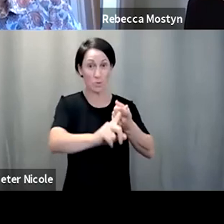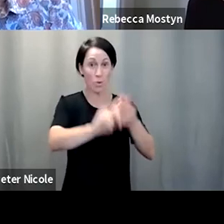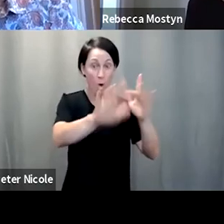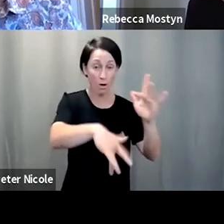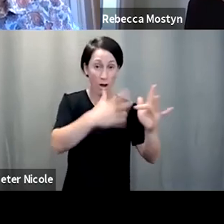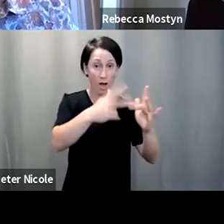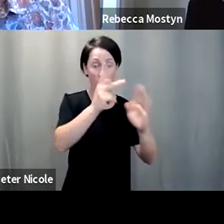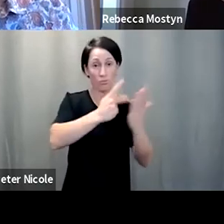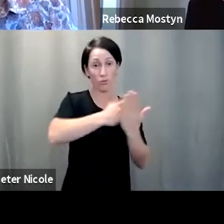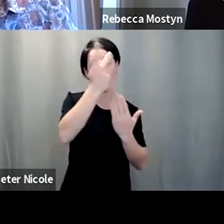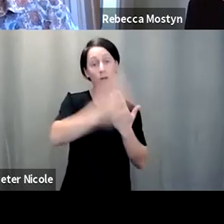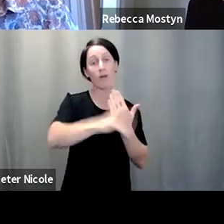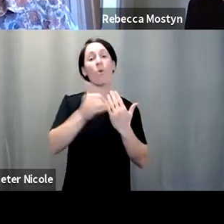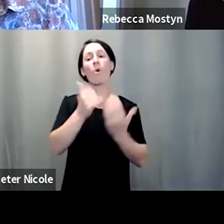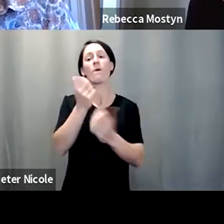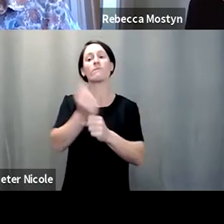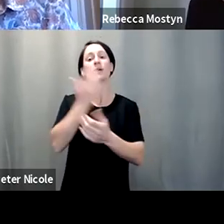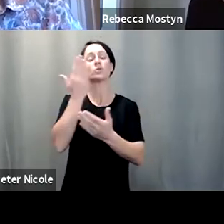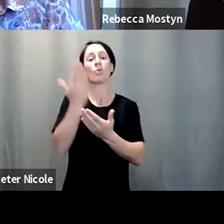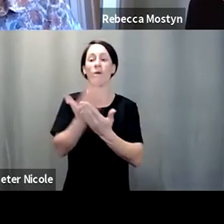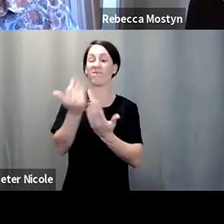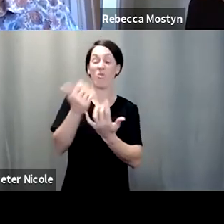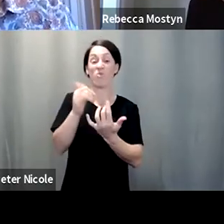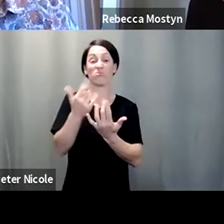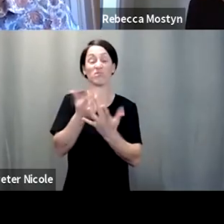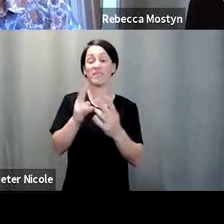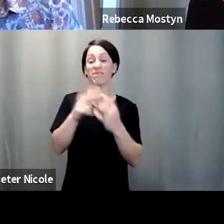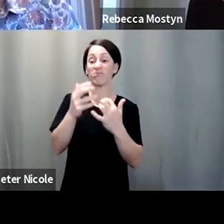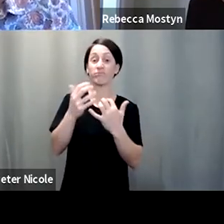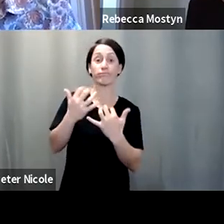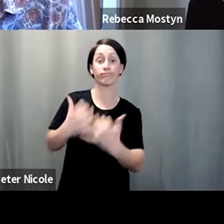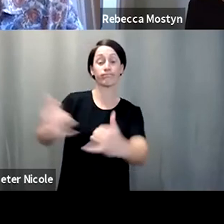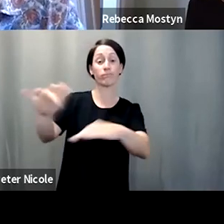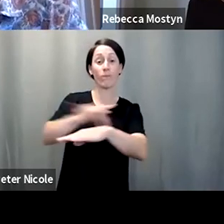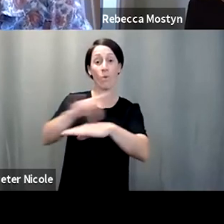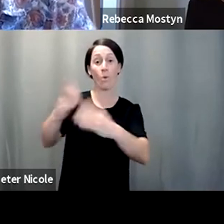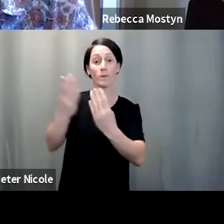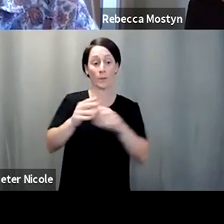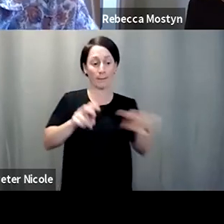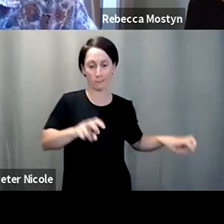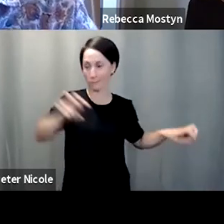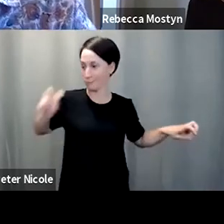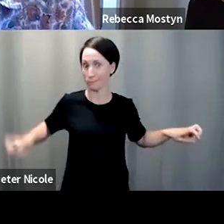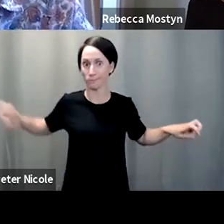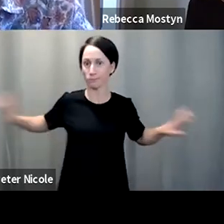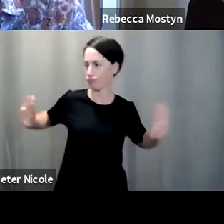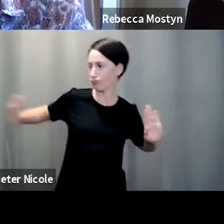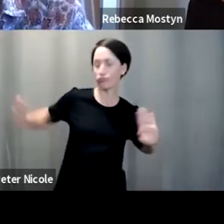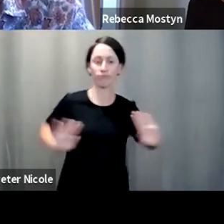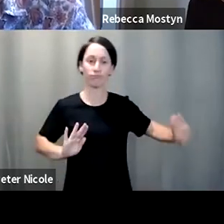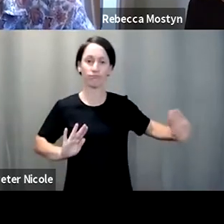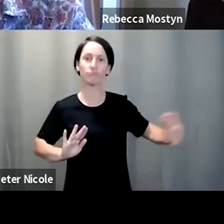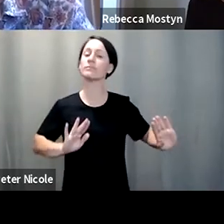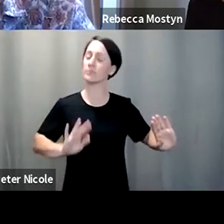whether you offer performances with distancing, and how you communicate all of that, just using the dashboard to dig into how different